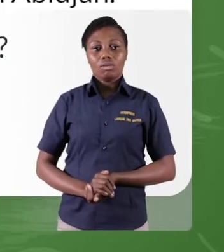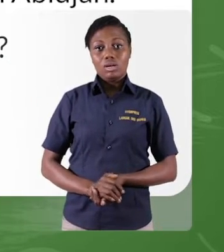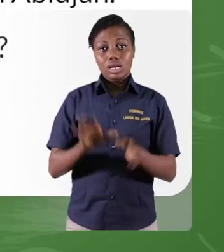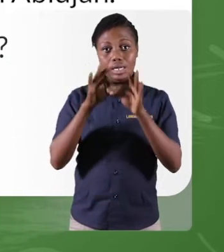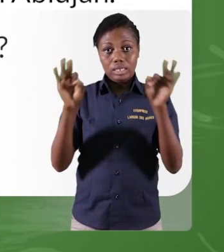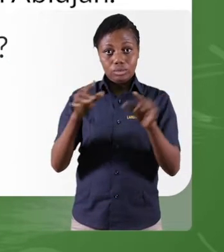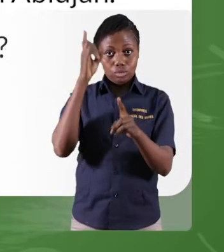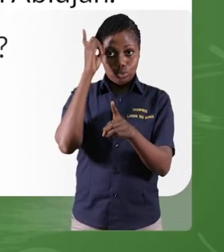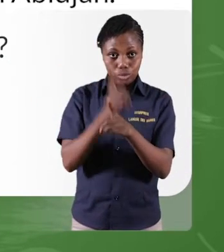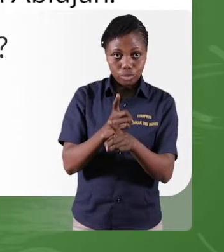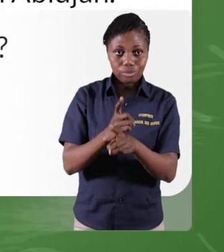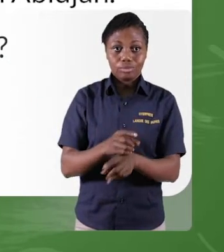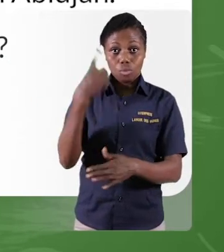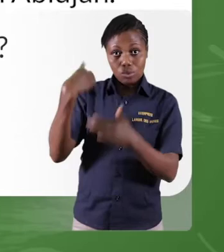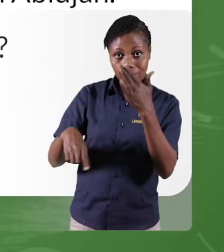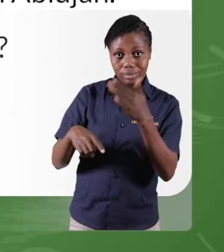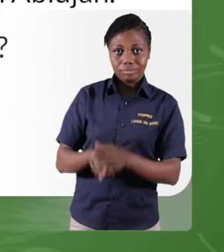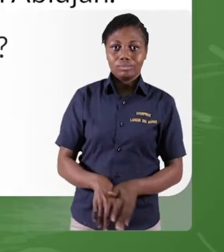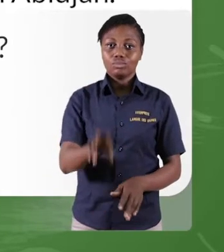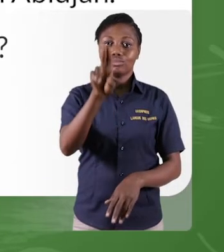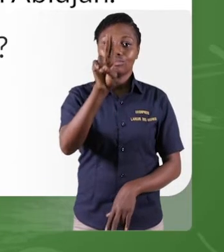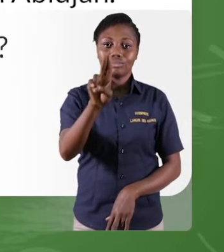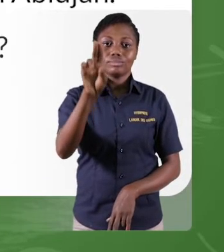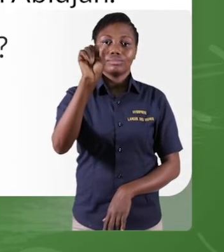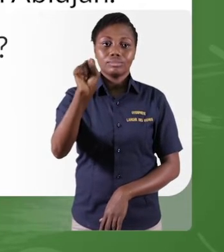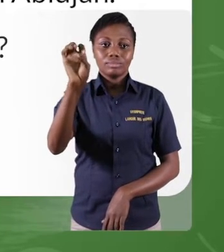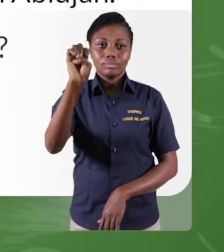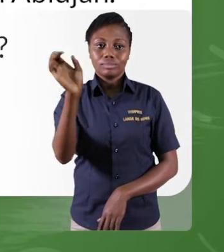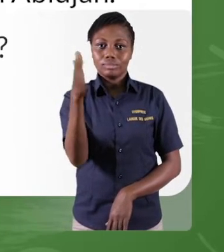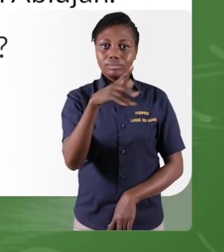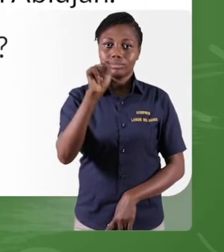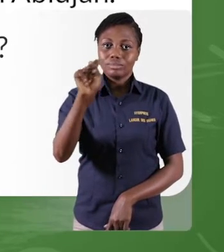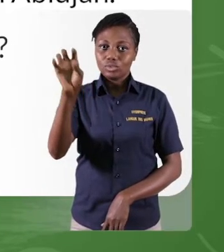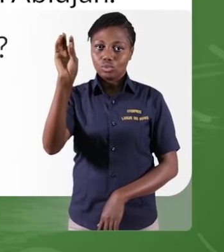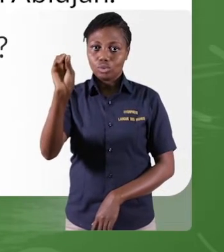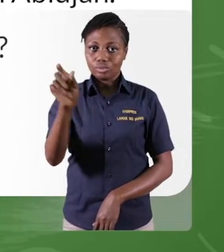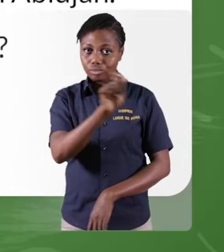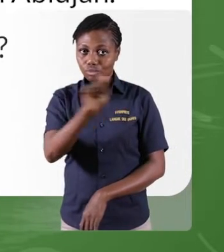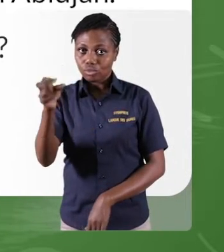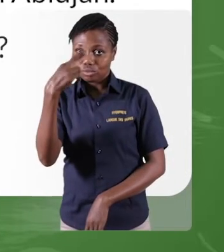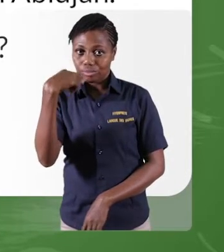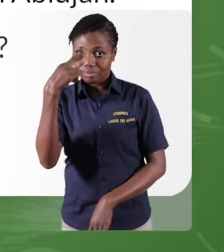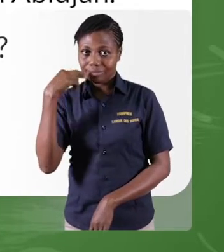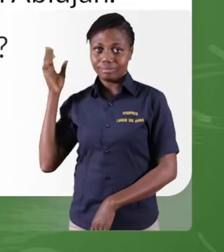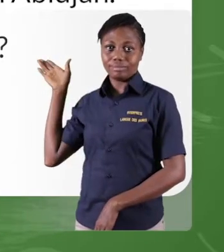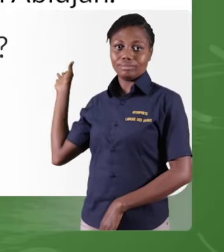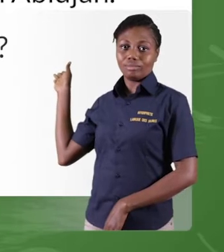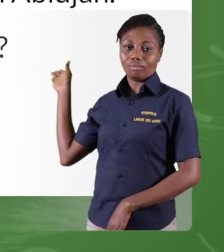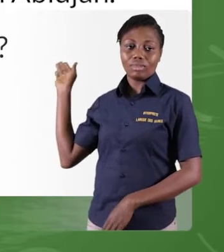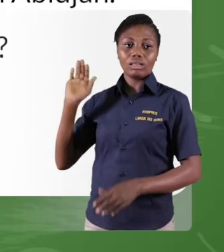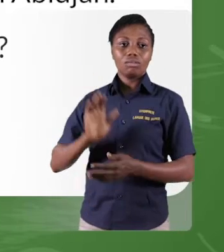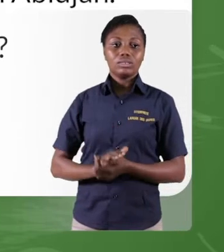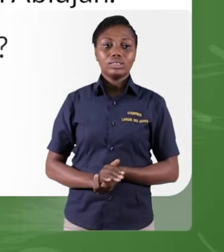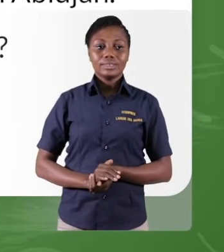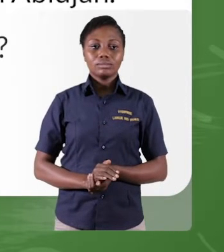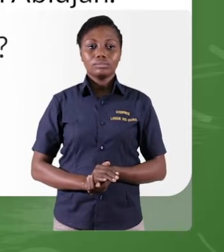1960? So the second form is the correct one without the D. It's like the third one.